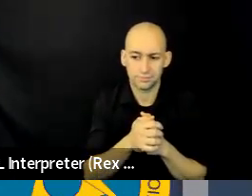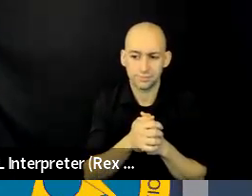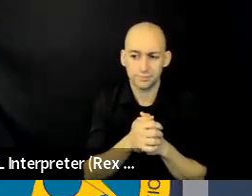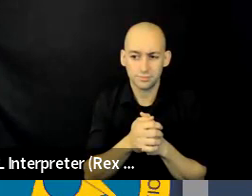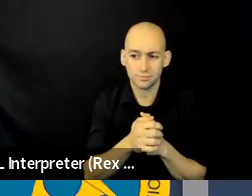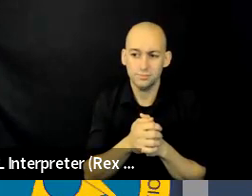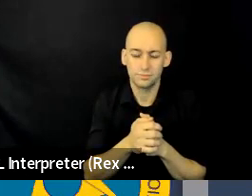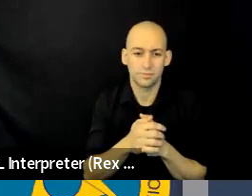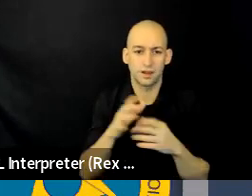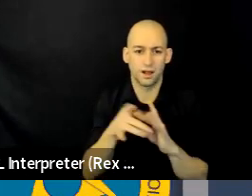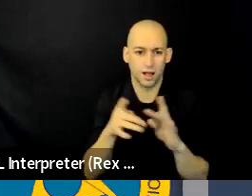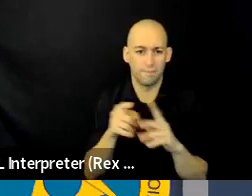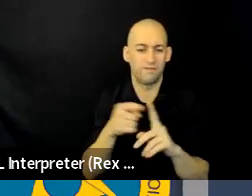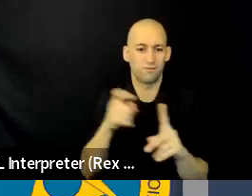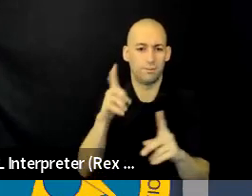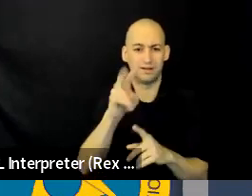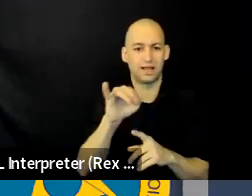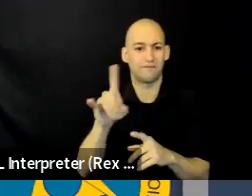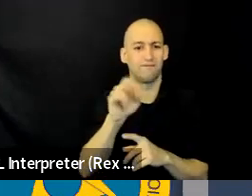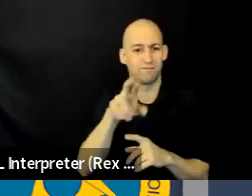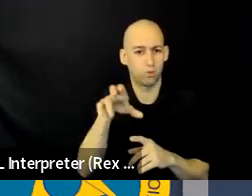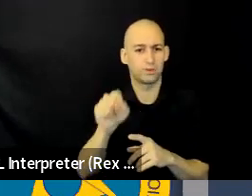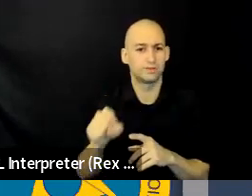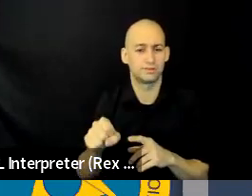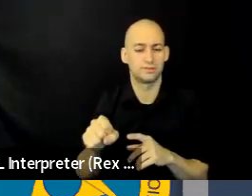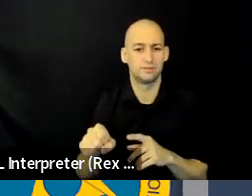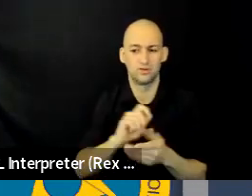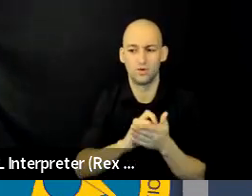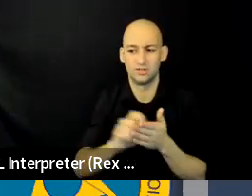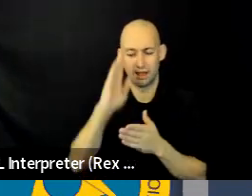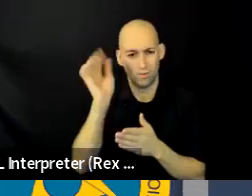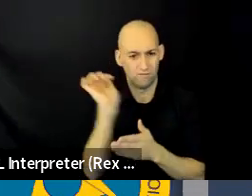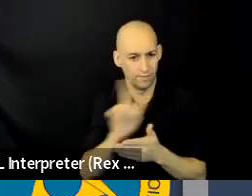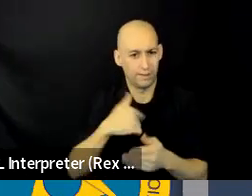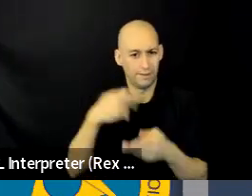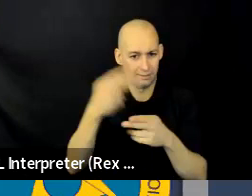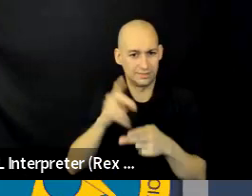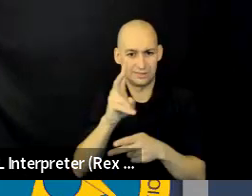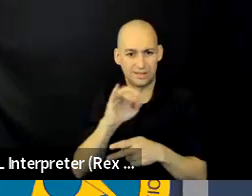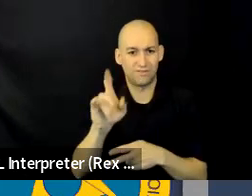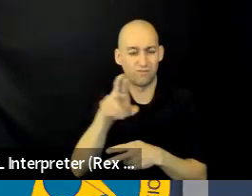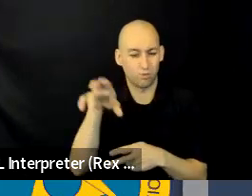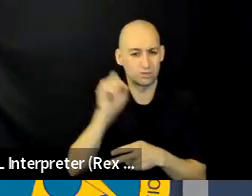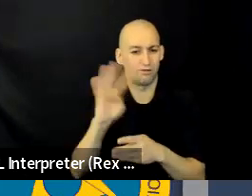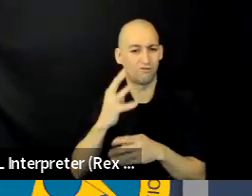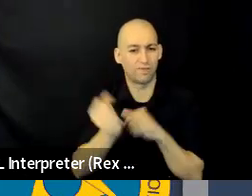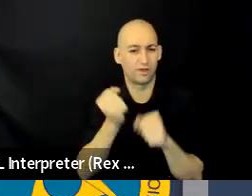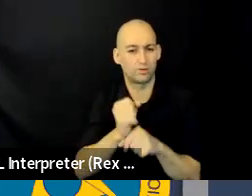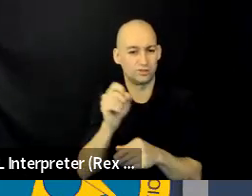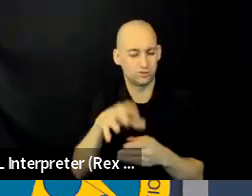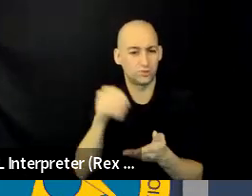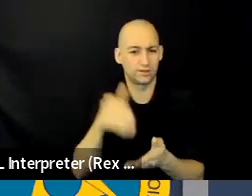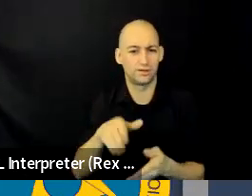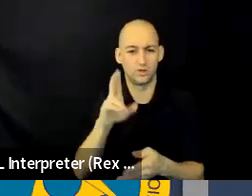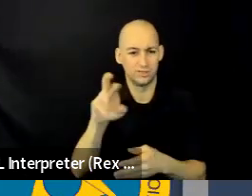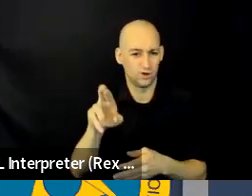This comment comes from David Flores. They write, "Hello, everyone. My name is David Flores, and I am a fourth-year student at UCR, current